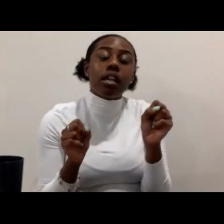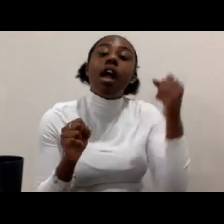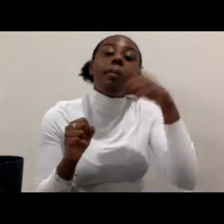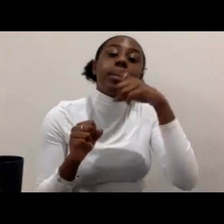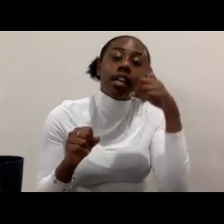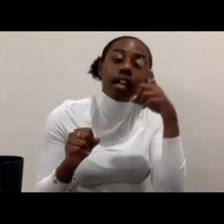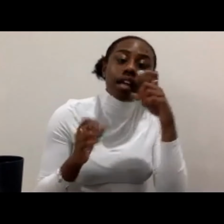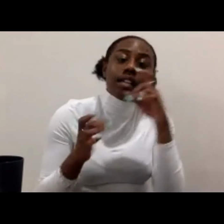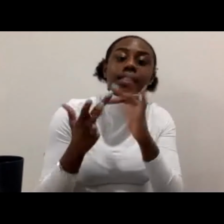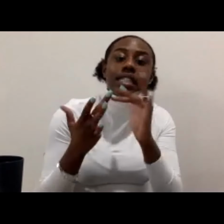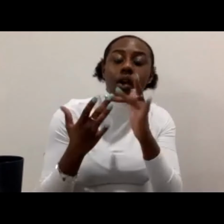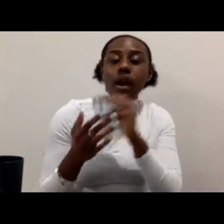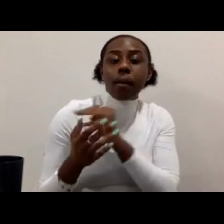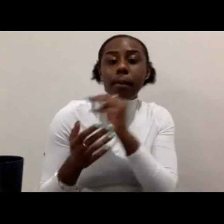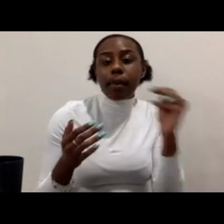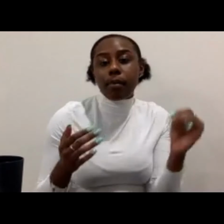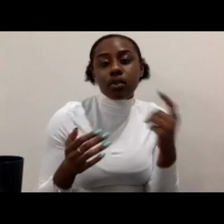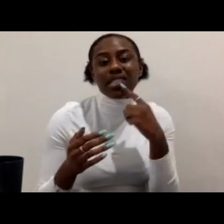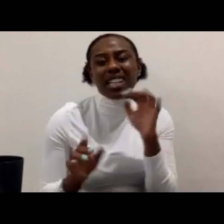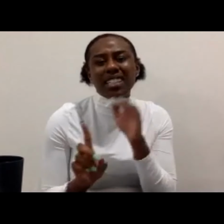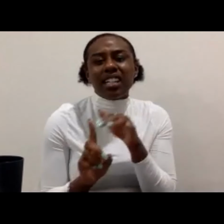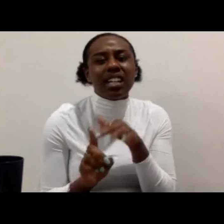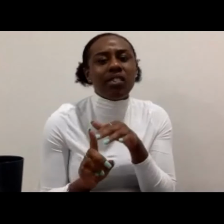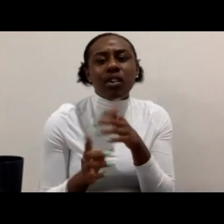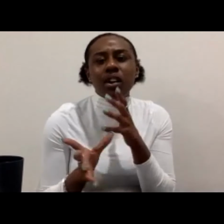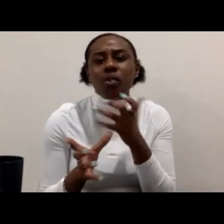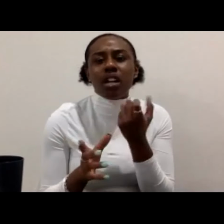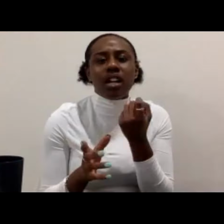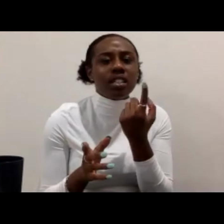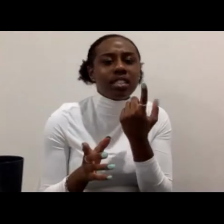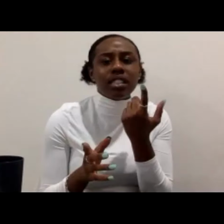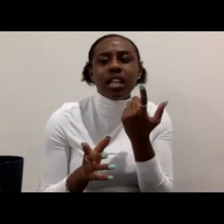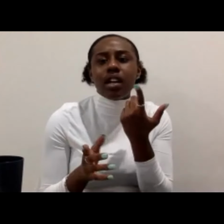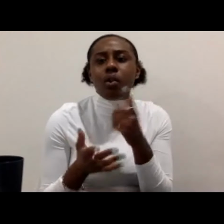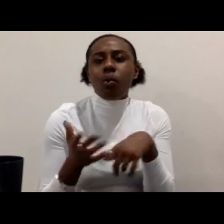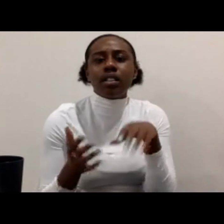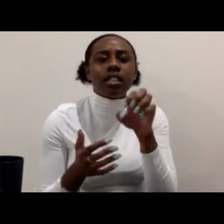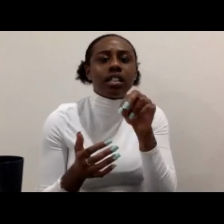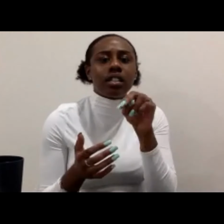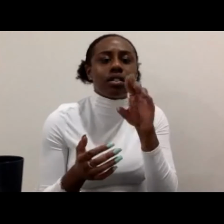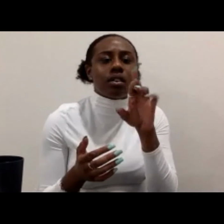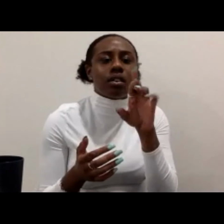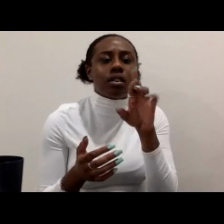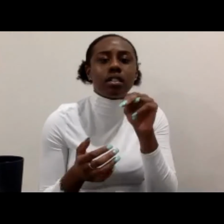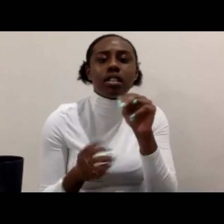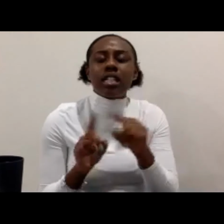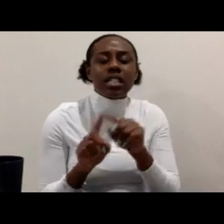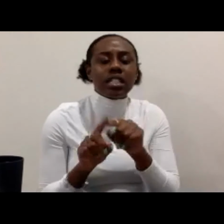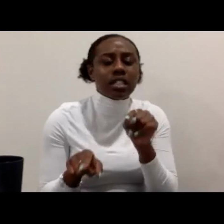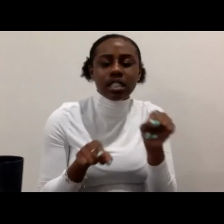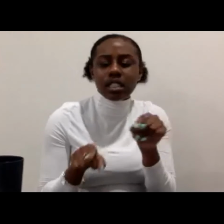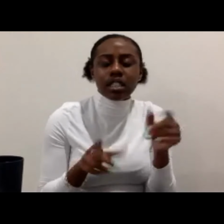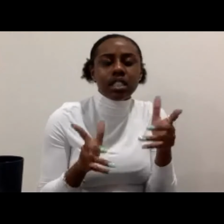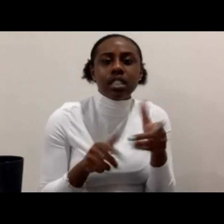network members were saying, hey, we really want to understand what encryption is, what's WhatsApp, what's Signal, like what's the difference between the two, like